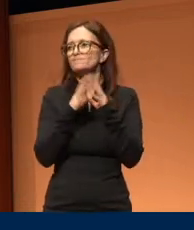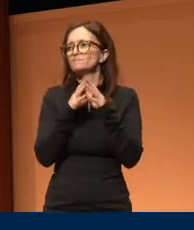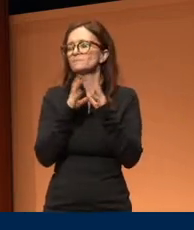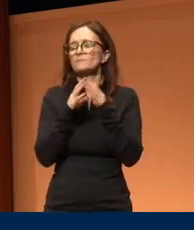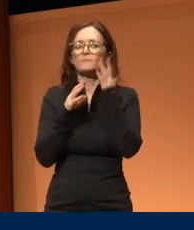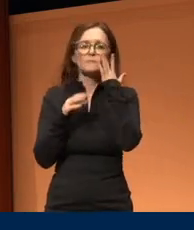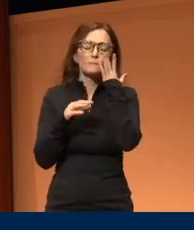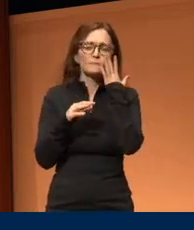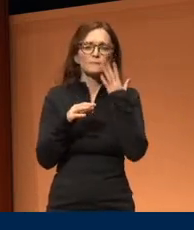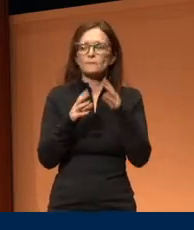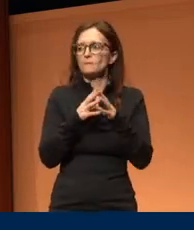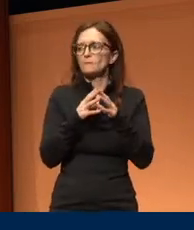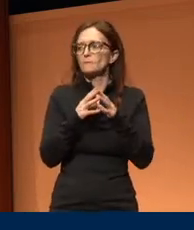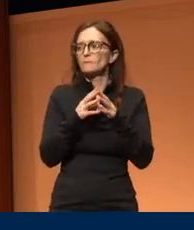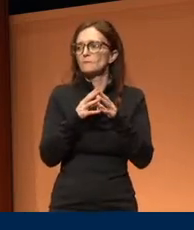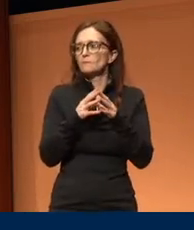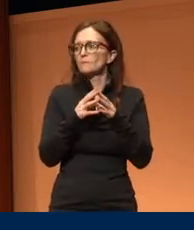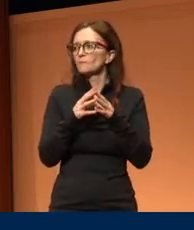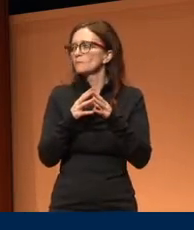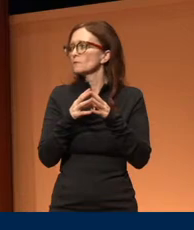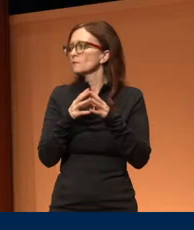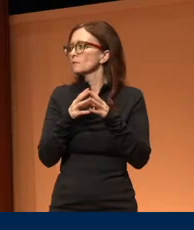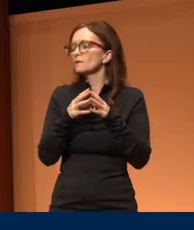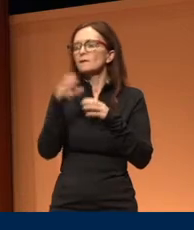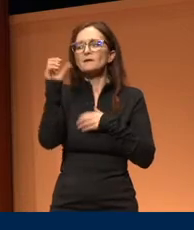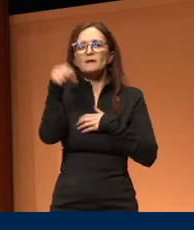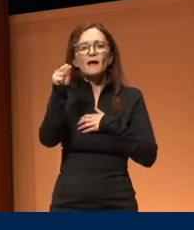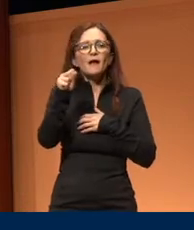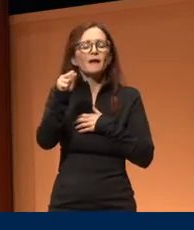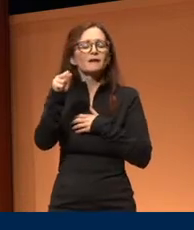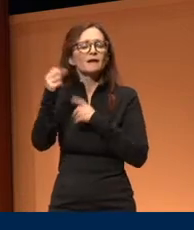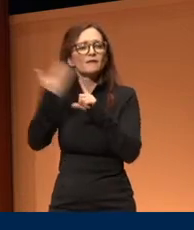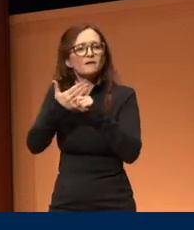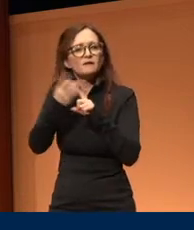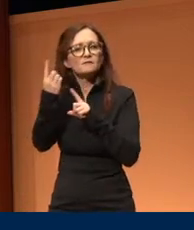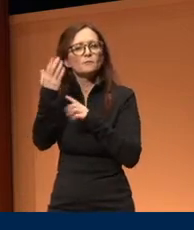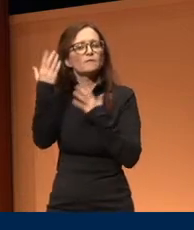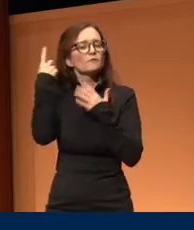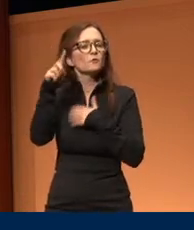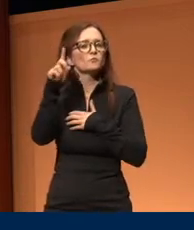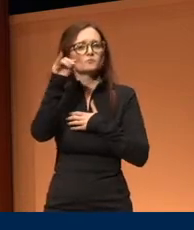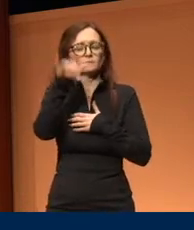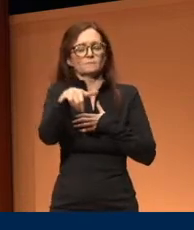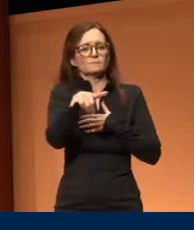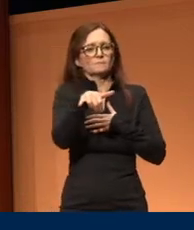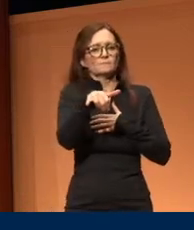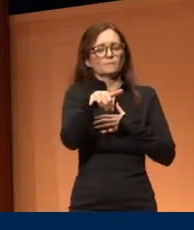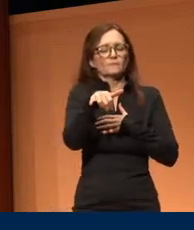It can animate someone to do things they shouldn't be doing. That is true.